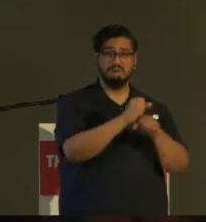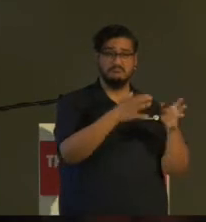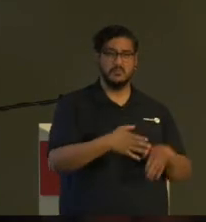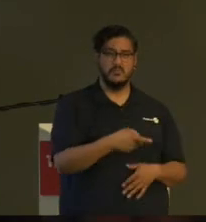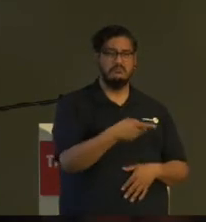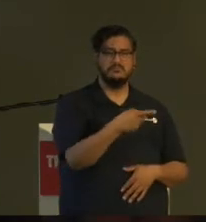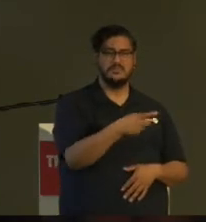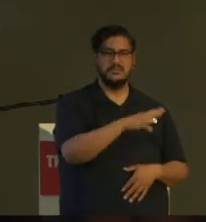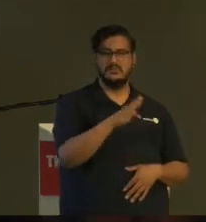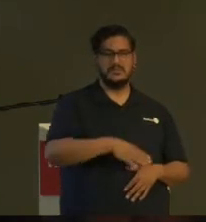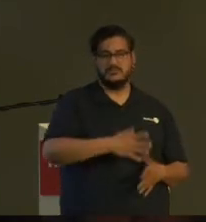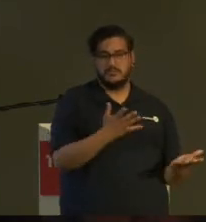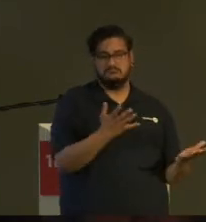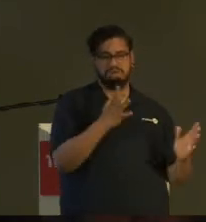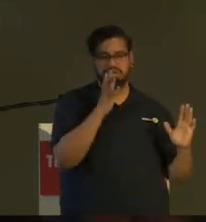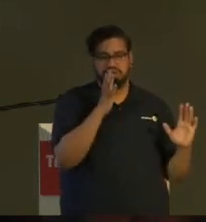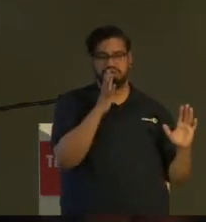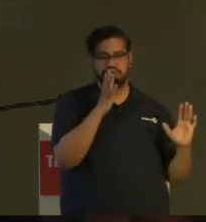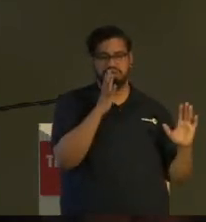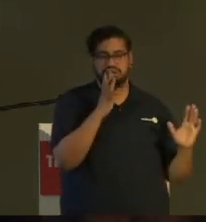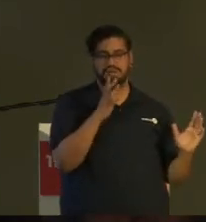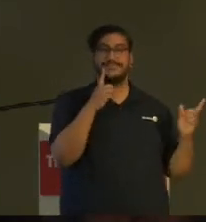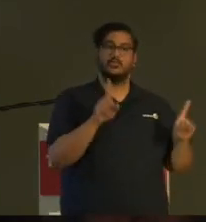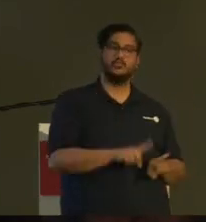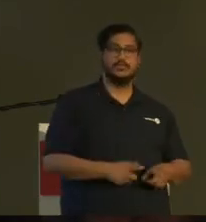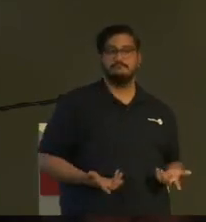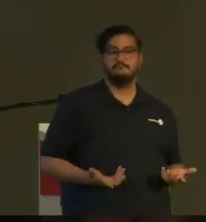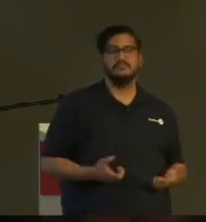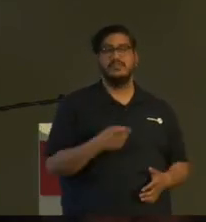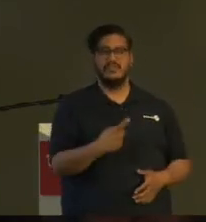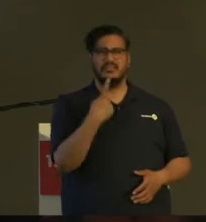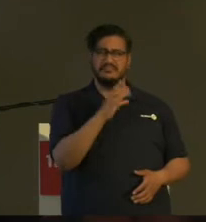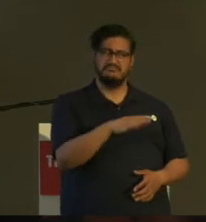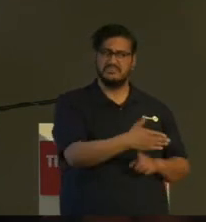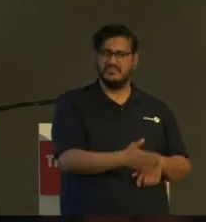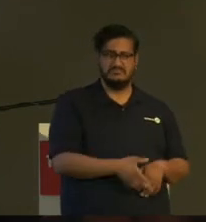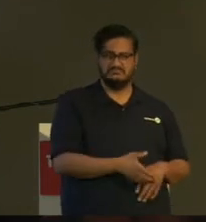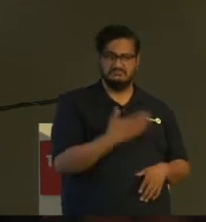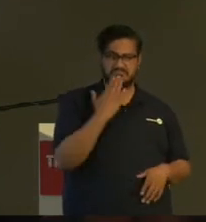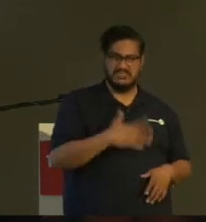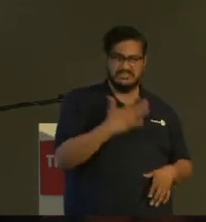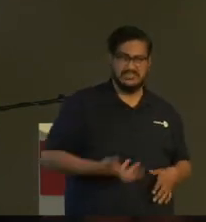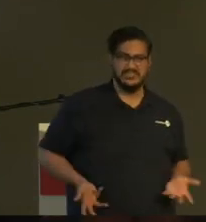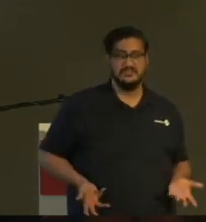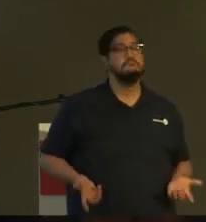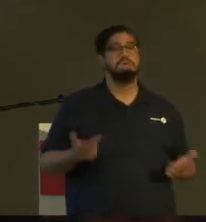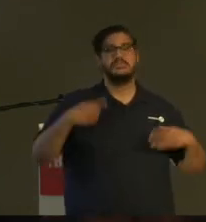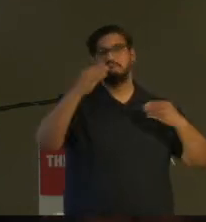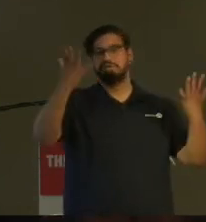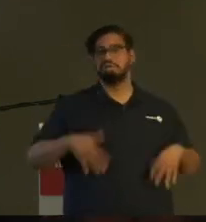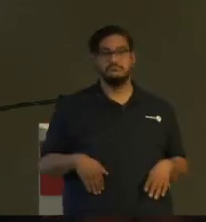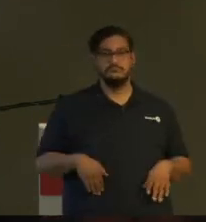afición. Afirmaban que los peces traían mala suerte. No les hice caso y con el tiempo fui